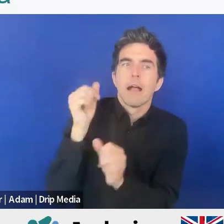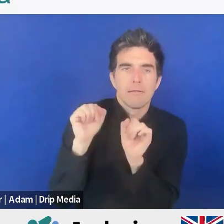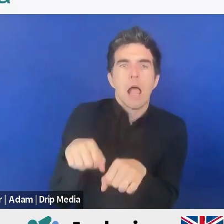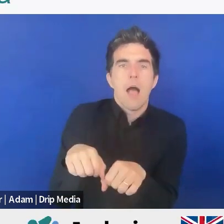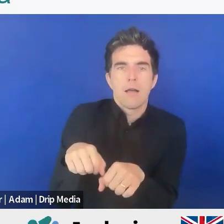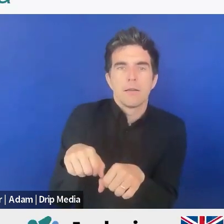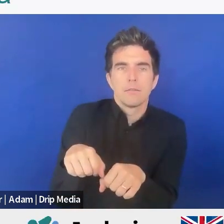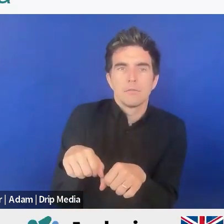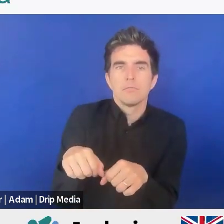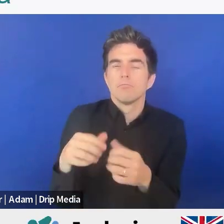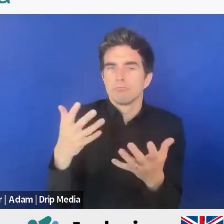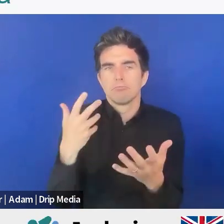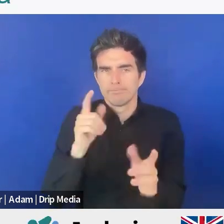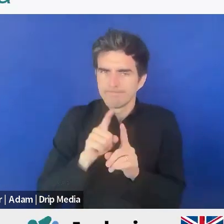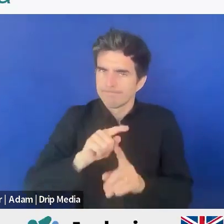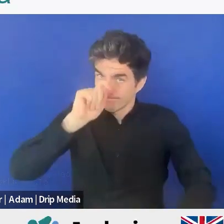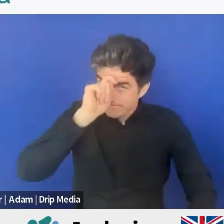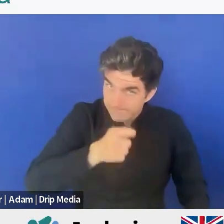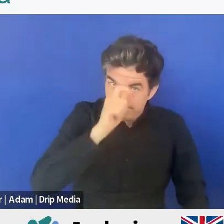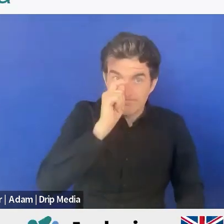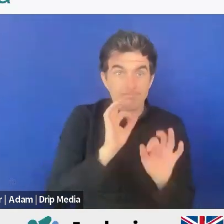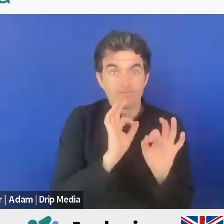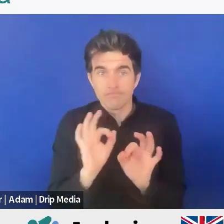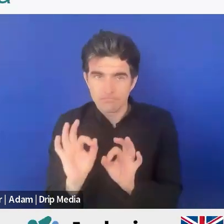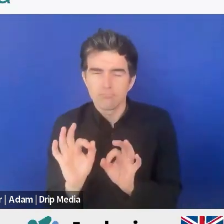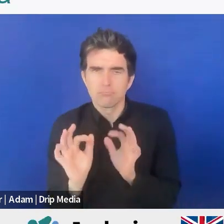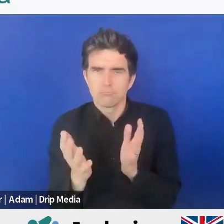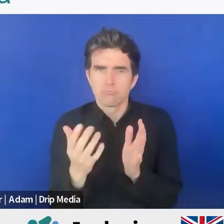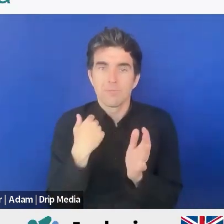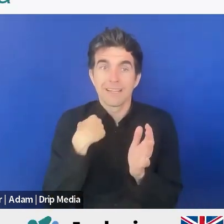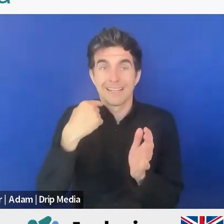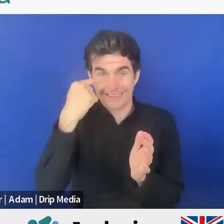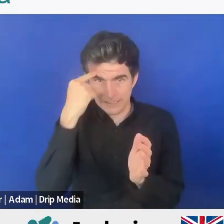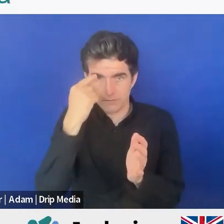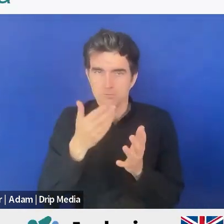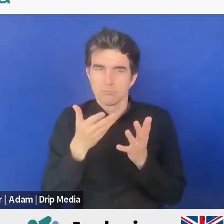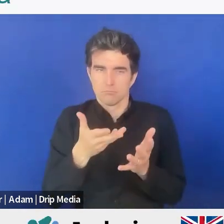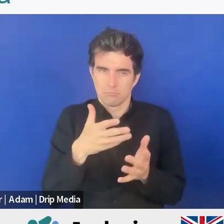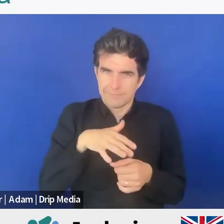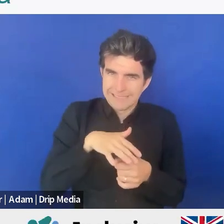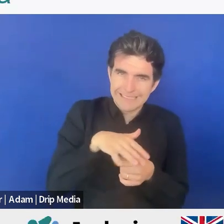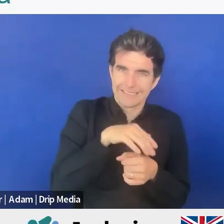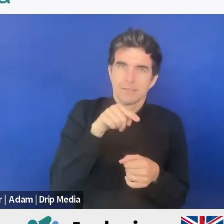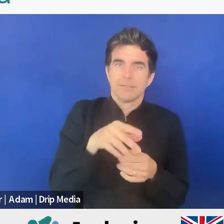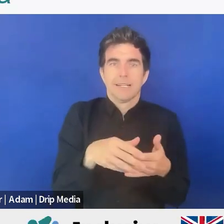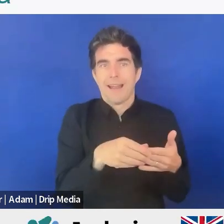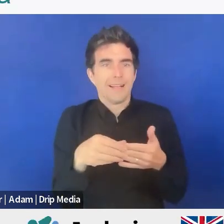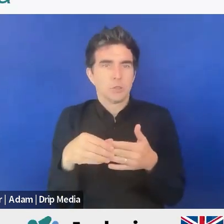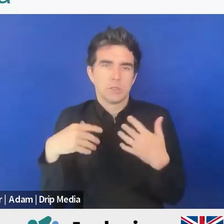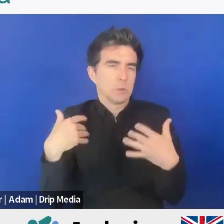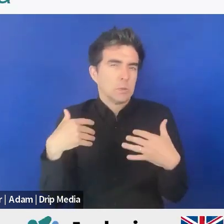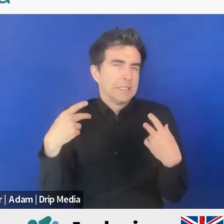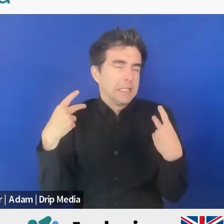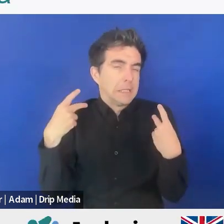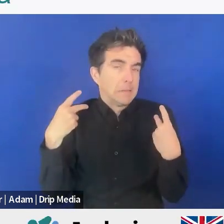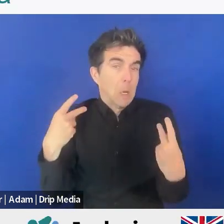thing. And we have gone through all this experience that firsthand, that if we cannot earn